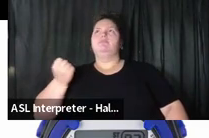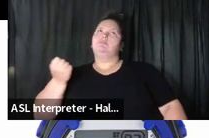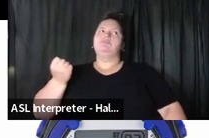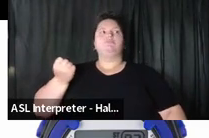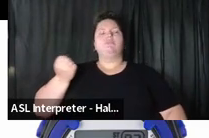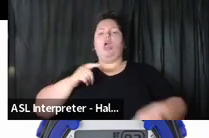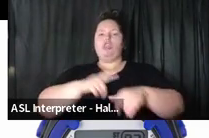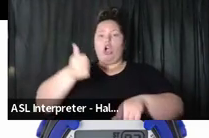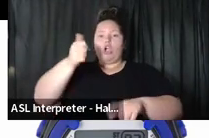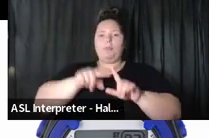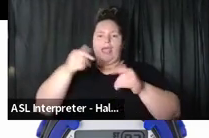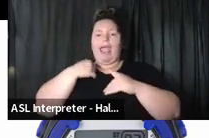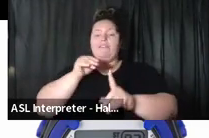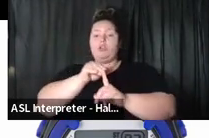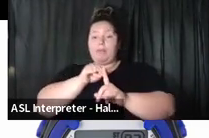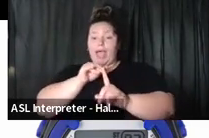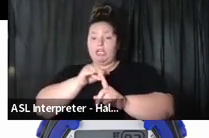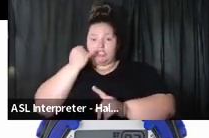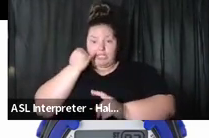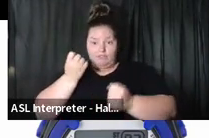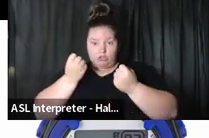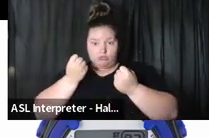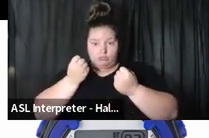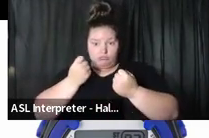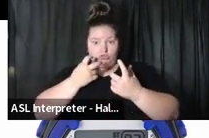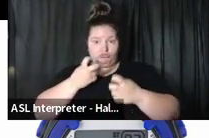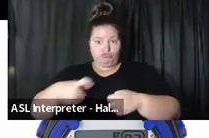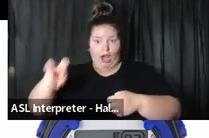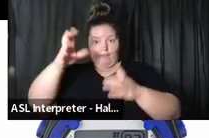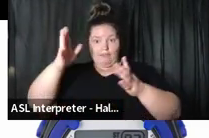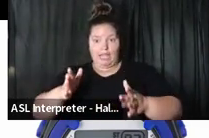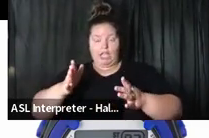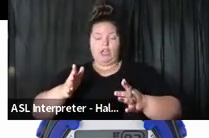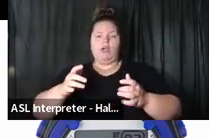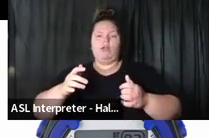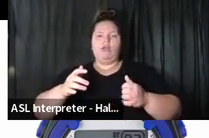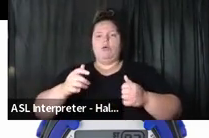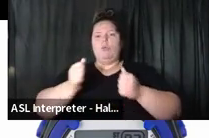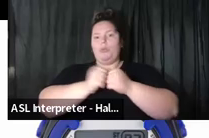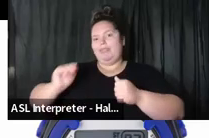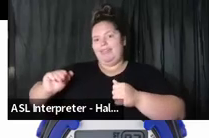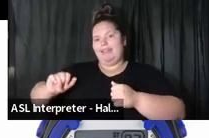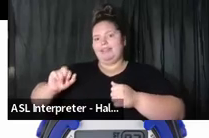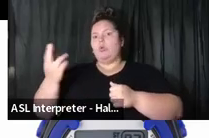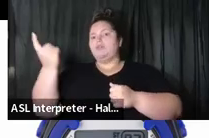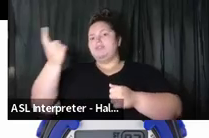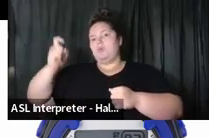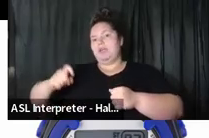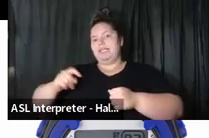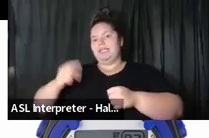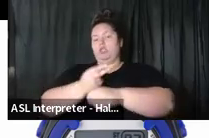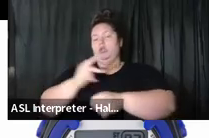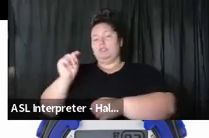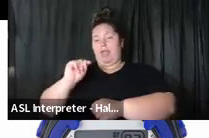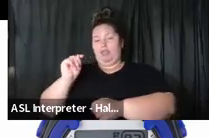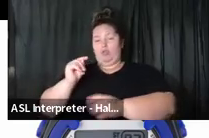those reminders to say, like, if you are traveling, with kids or someone that needs to use the bathroom frequently, like just kind of setting